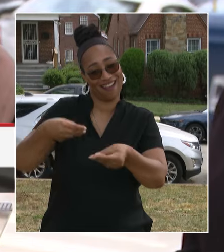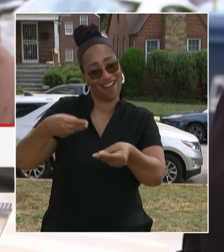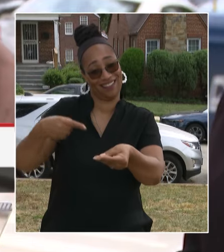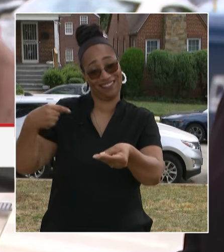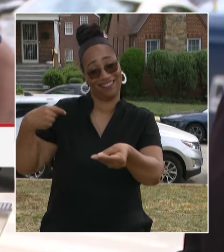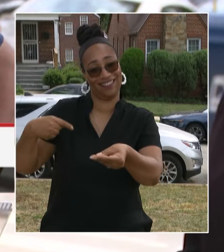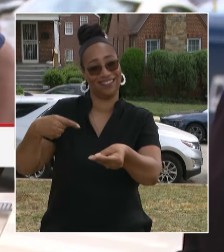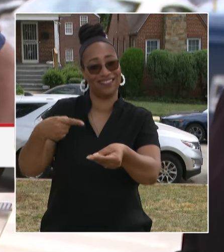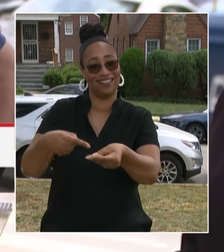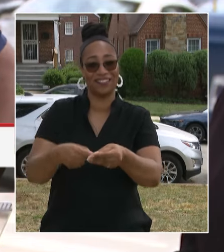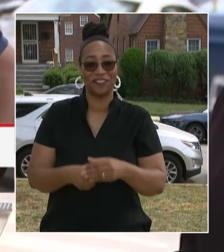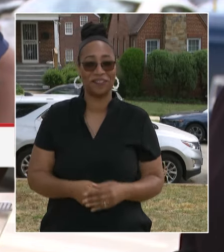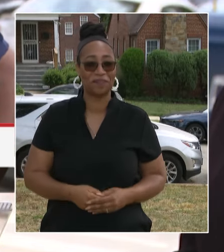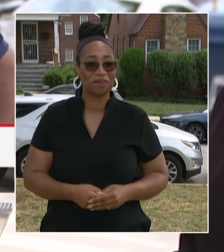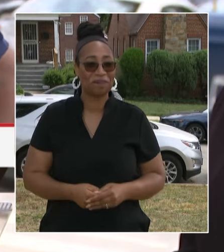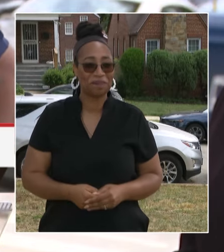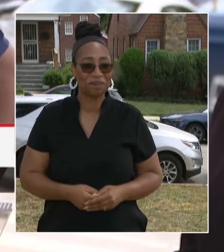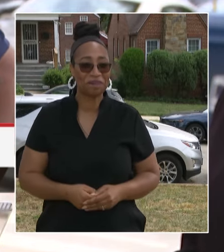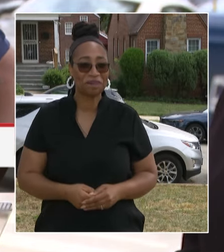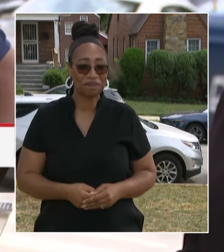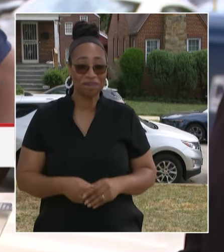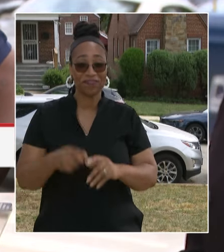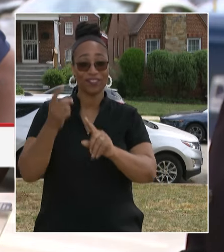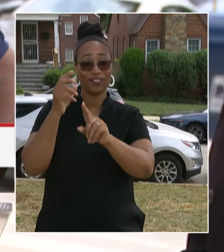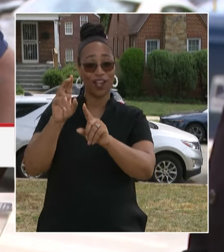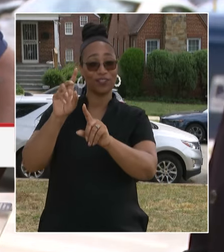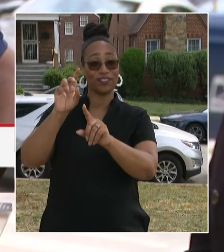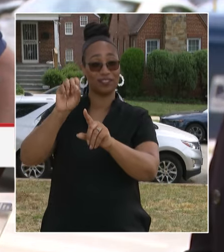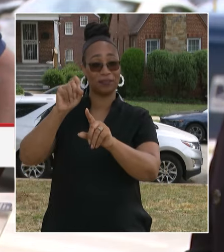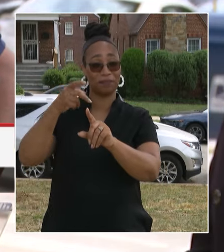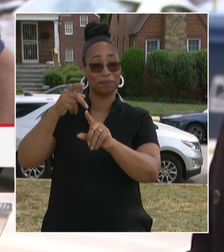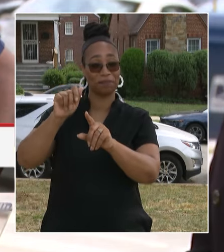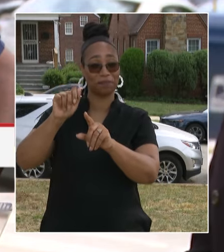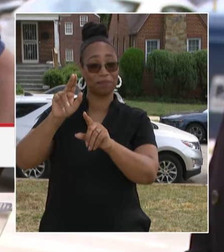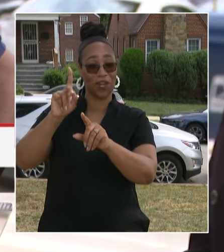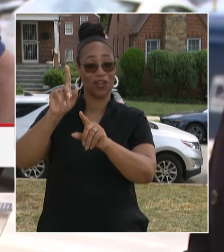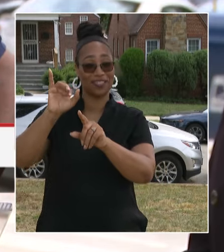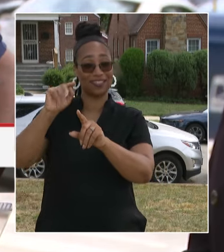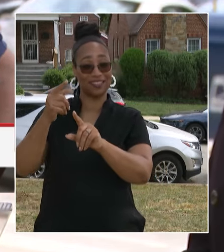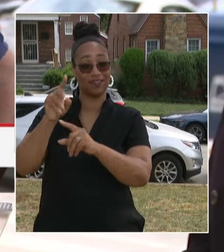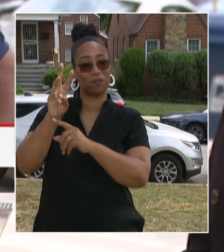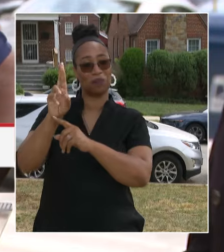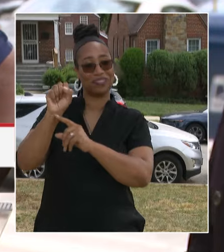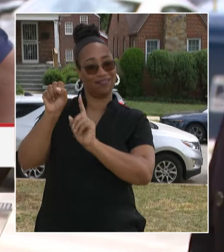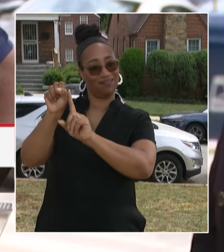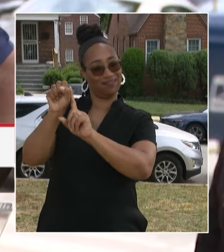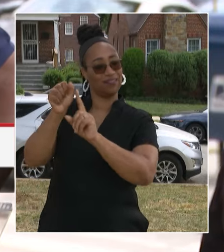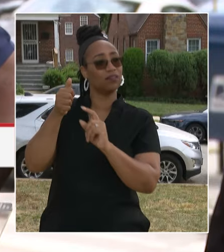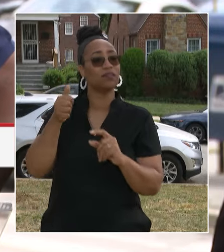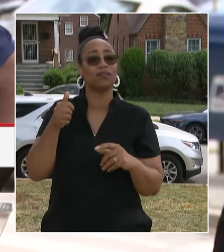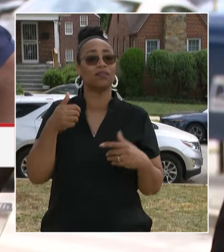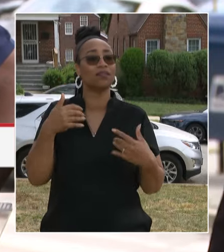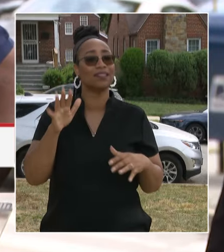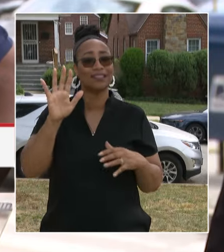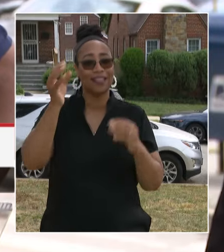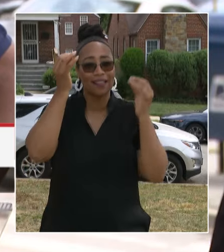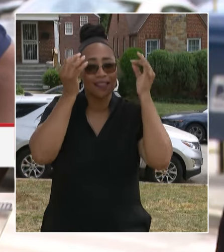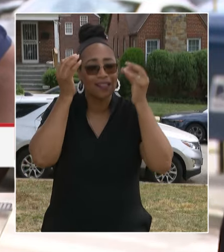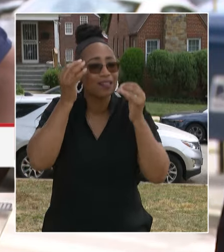and I always called him Dr. Ridley by his middle name, which would bring this. If you knew him, he had this